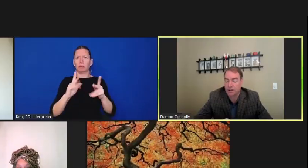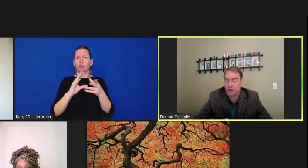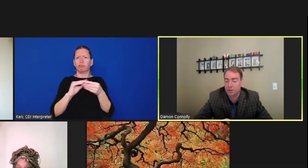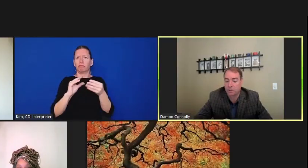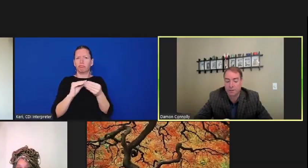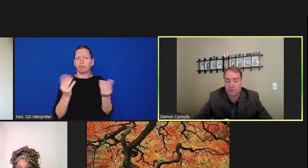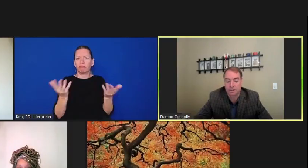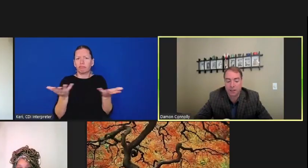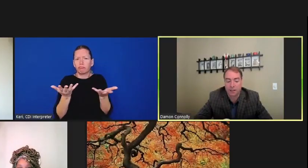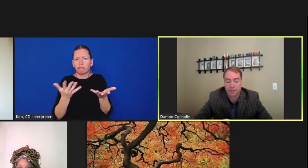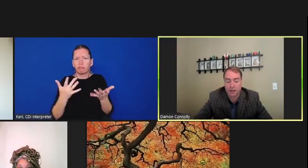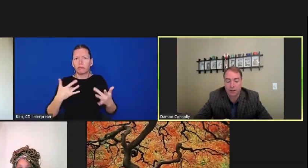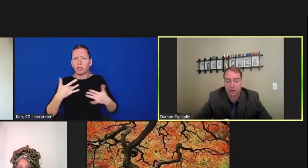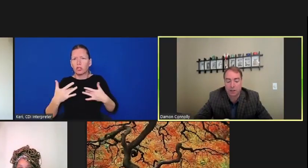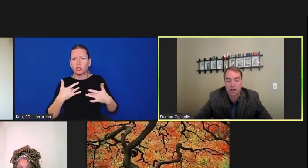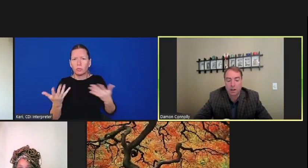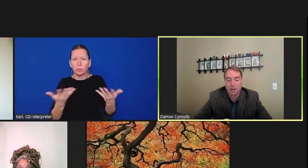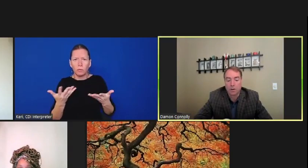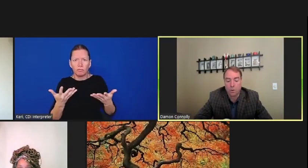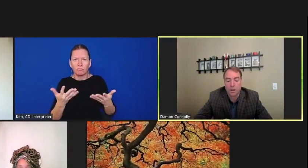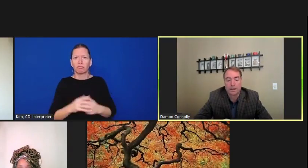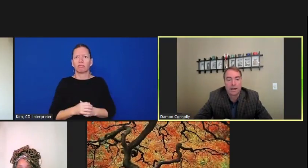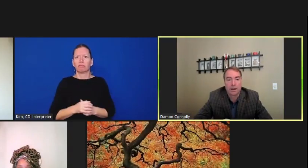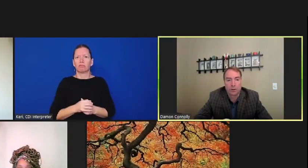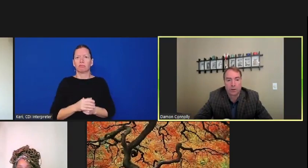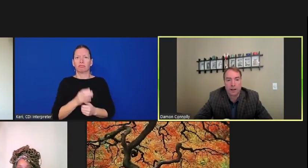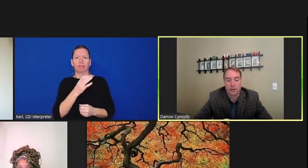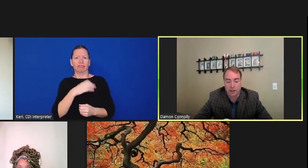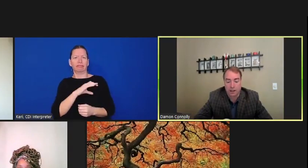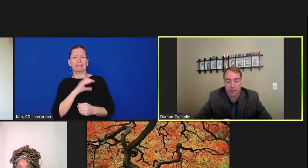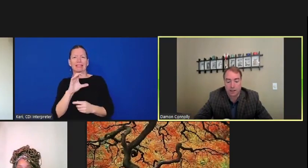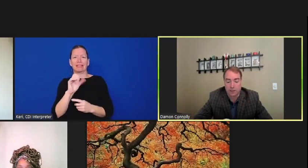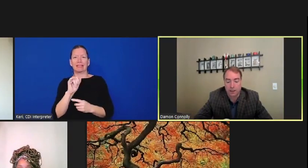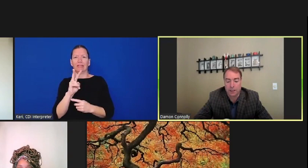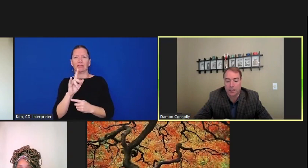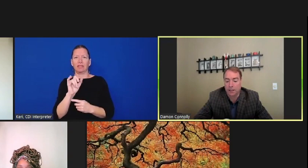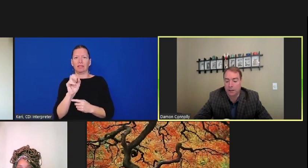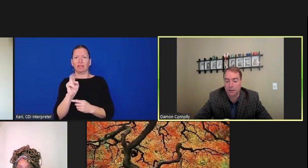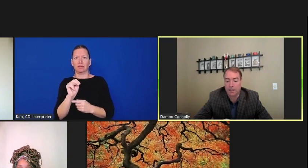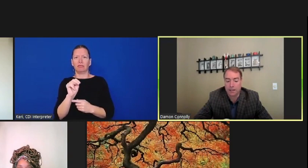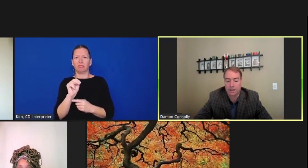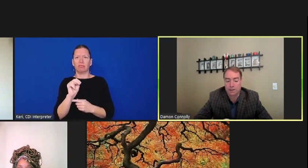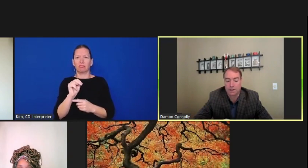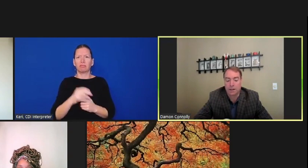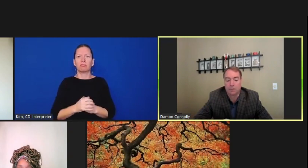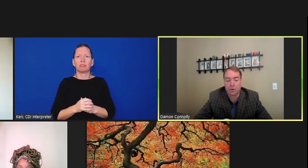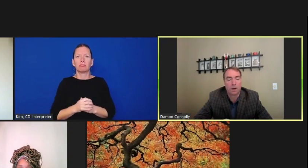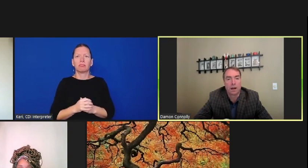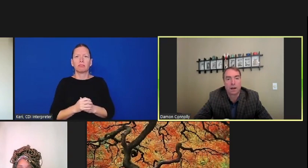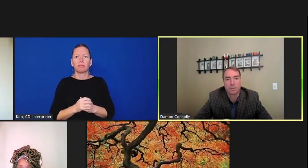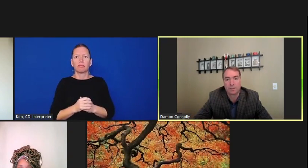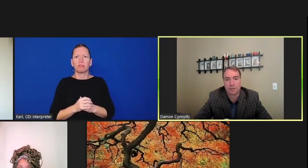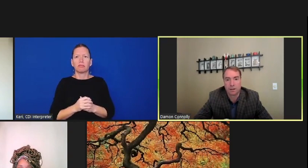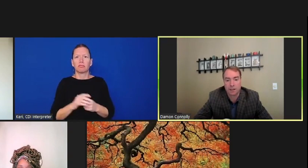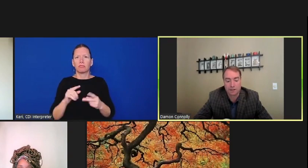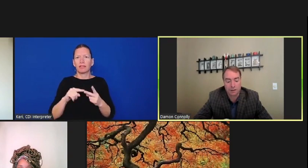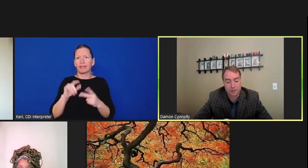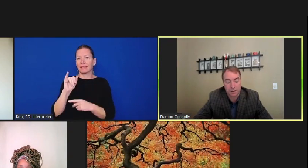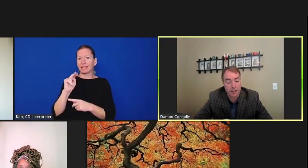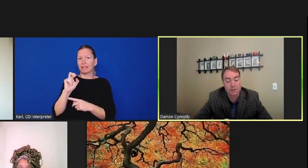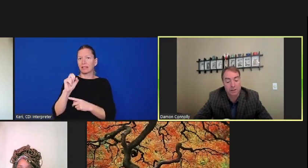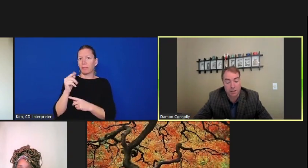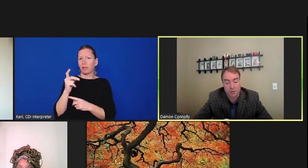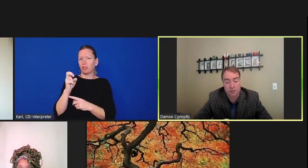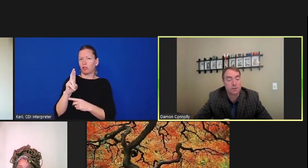inspector general with subpoena power would allow greater continuity in communication and more opportunity